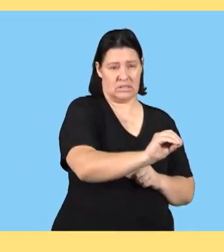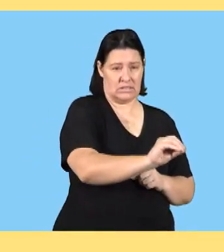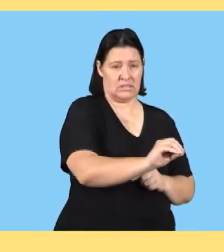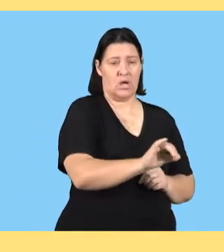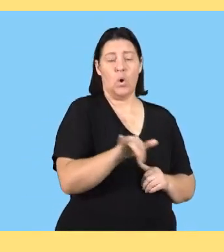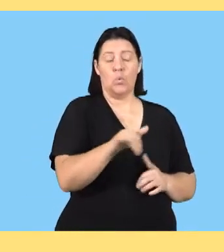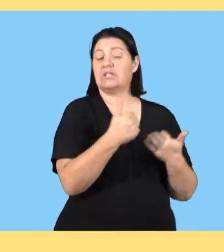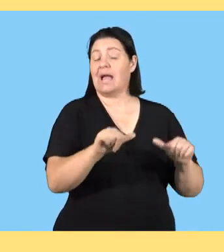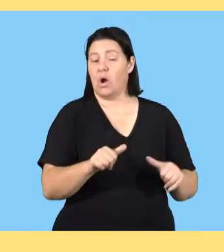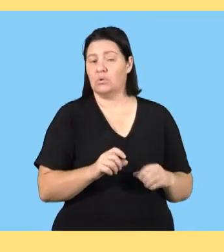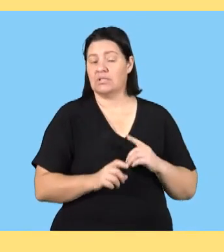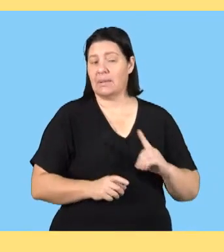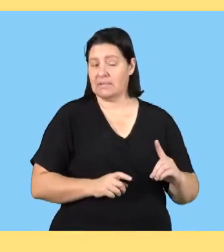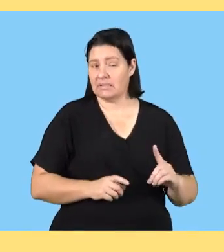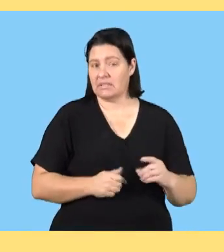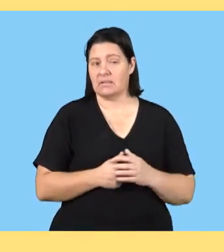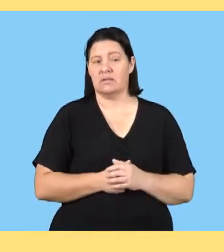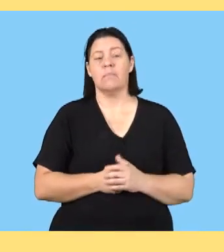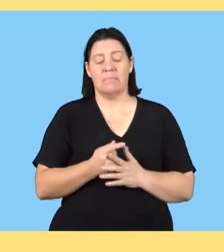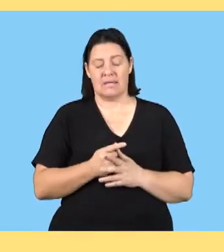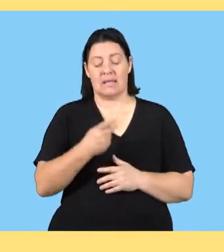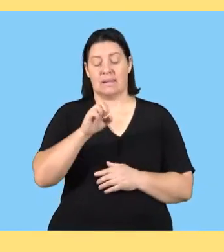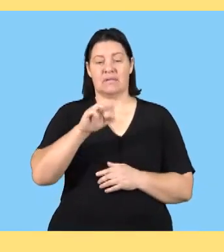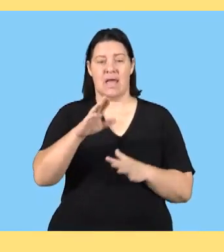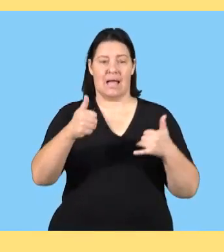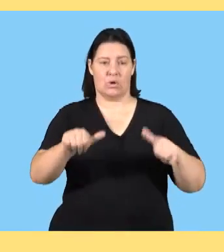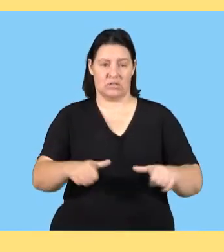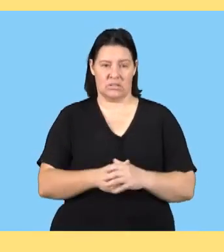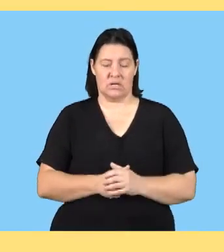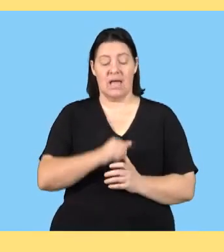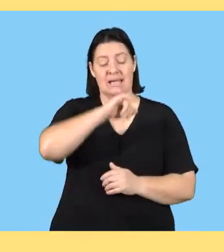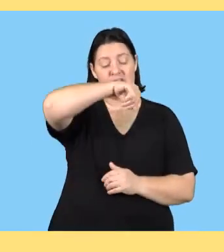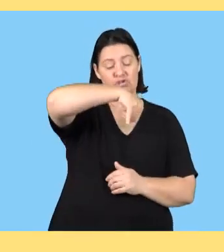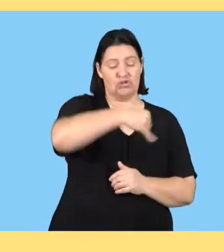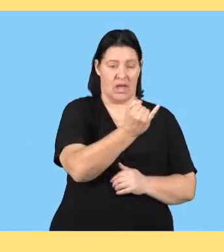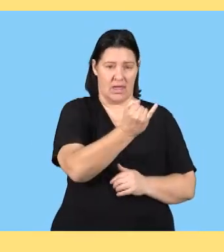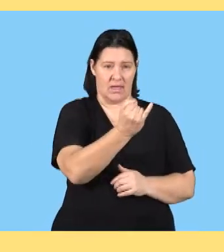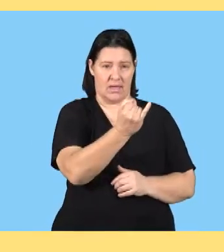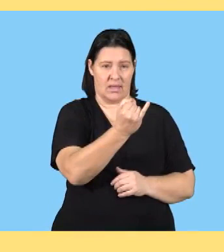account we debit? We debit the debtor's account, J.